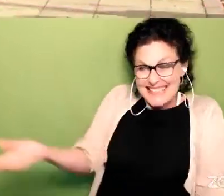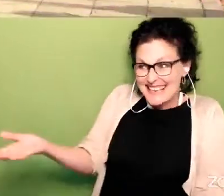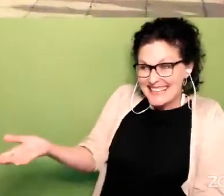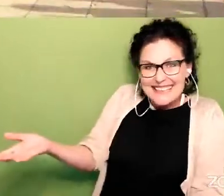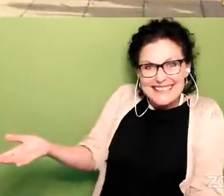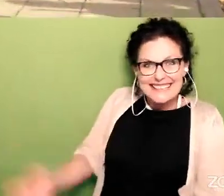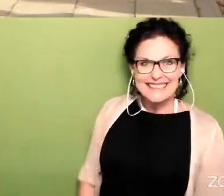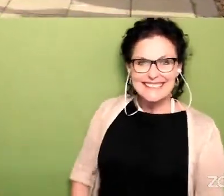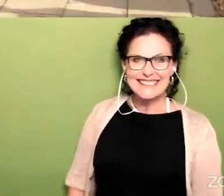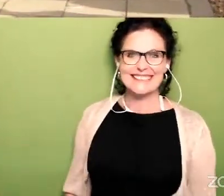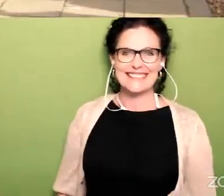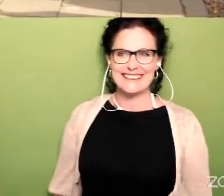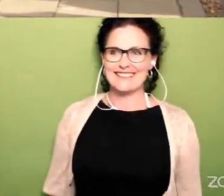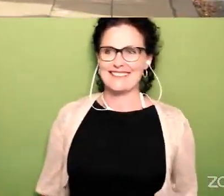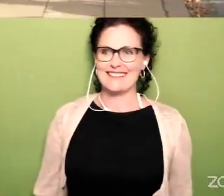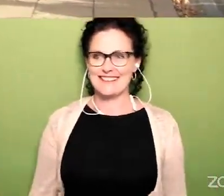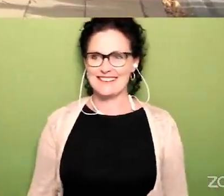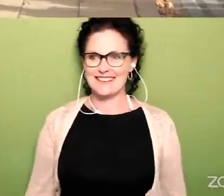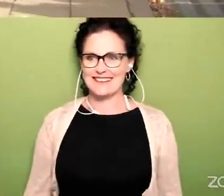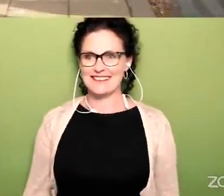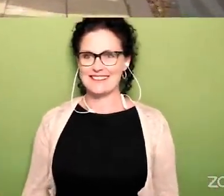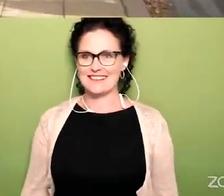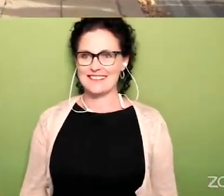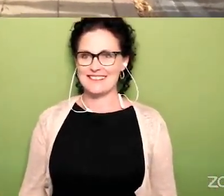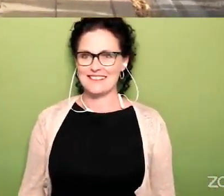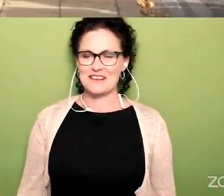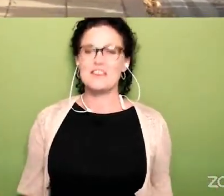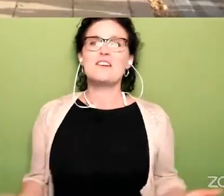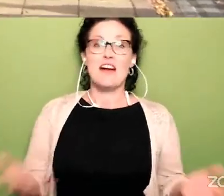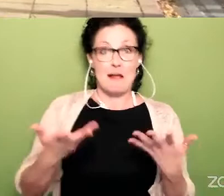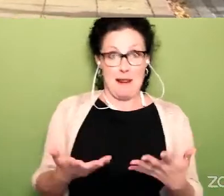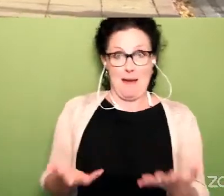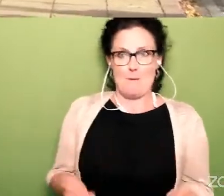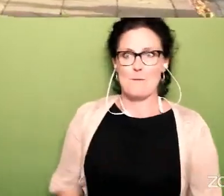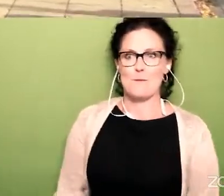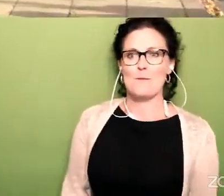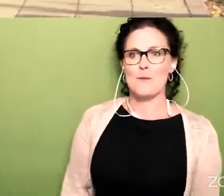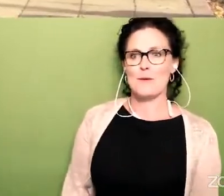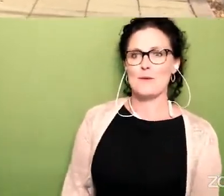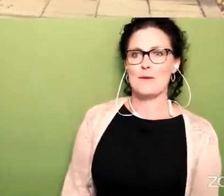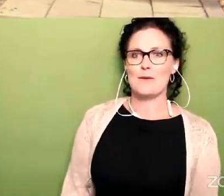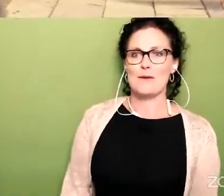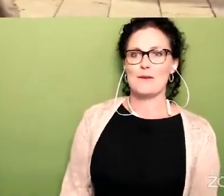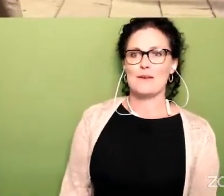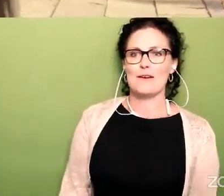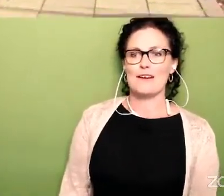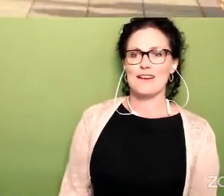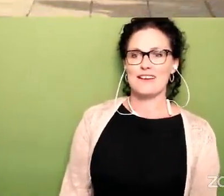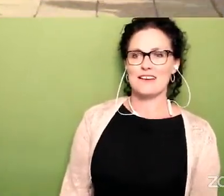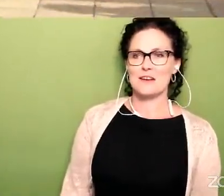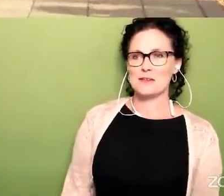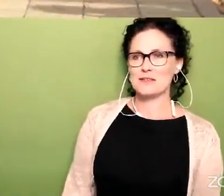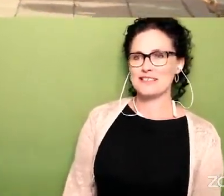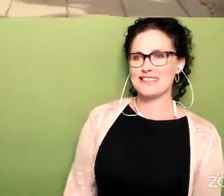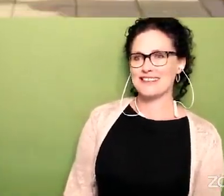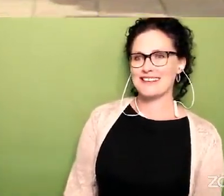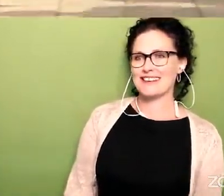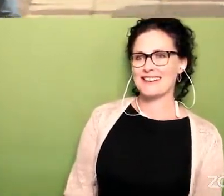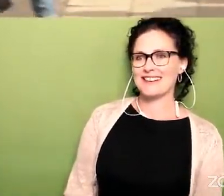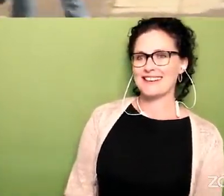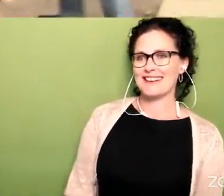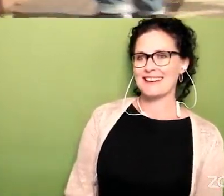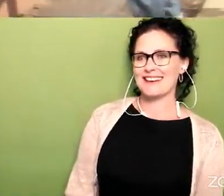Yeah, easy, boy. Nice. Oh, what's this? Okay. You're all right, this ain't ya. Hey, what are you